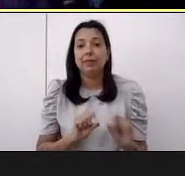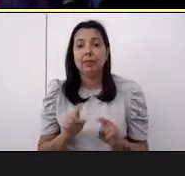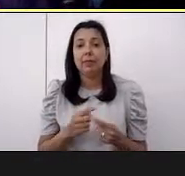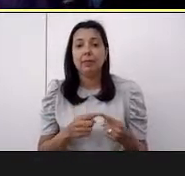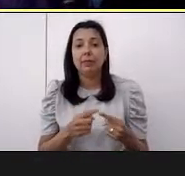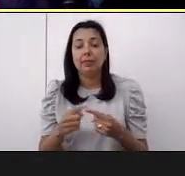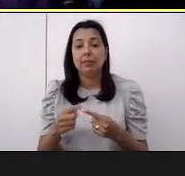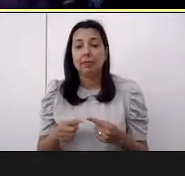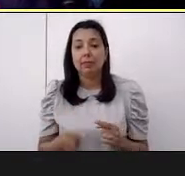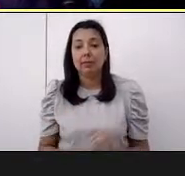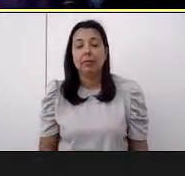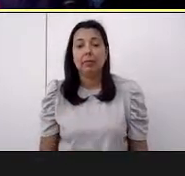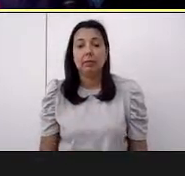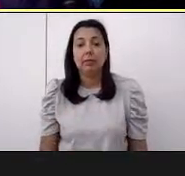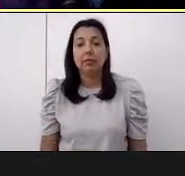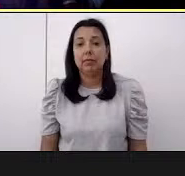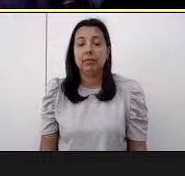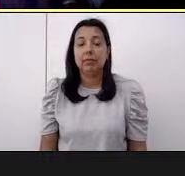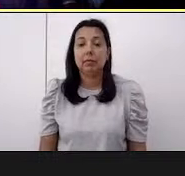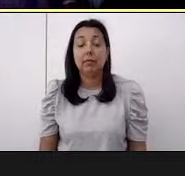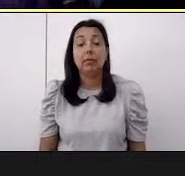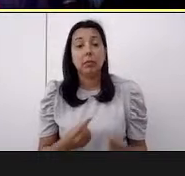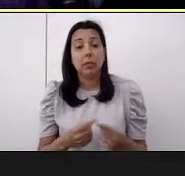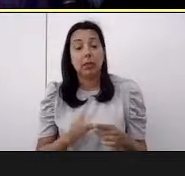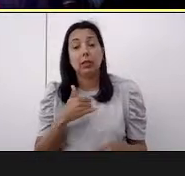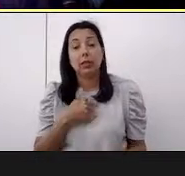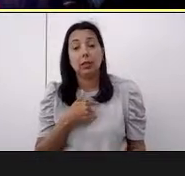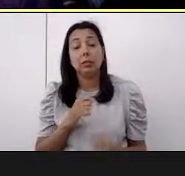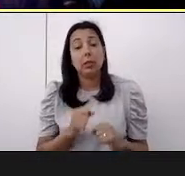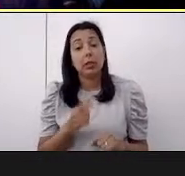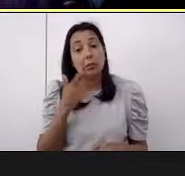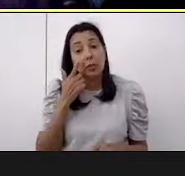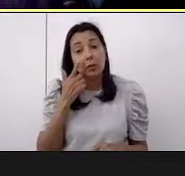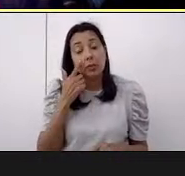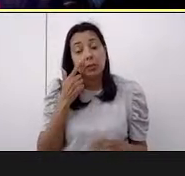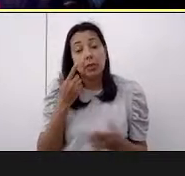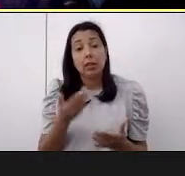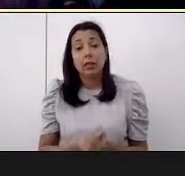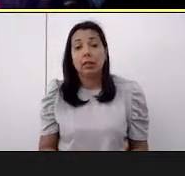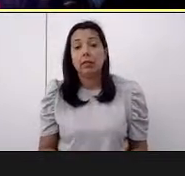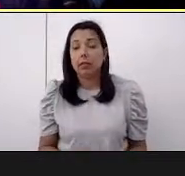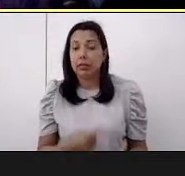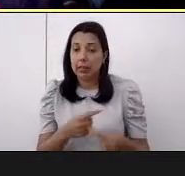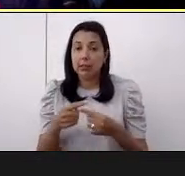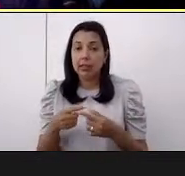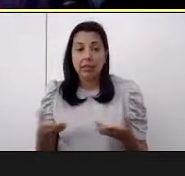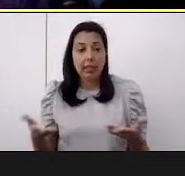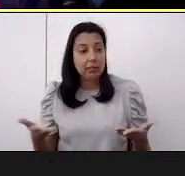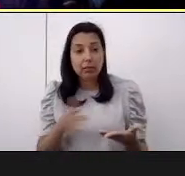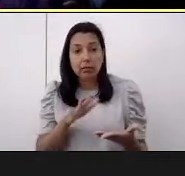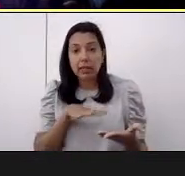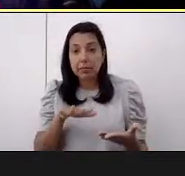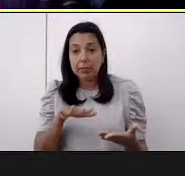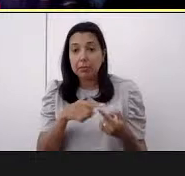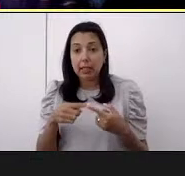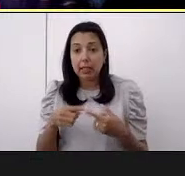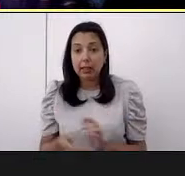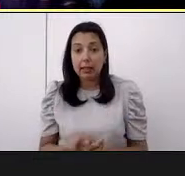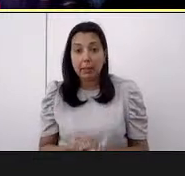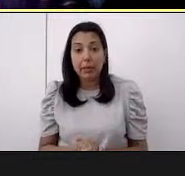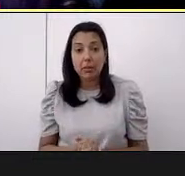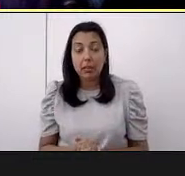What we can see is that the rise of management approaches and concerns for efficiency in public policy